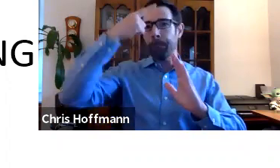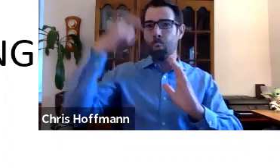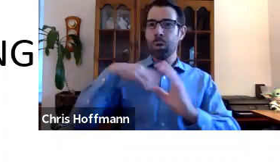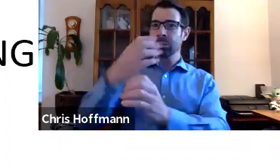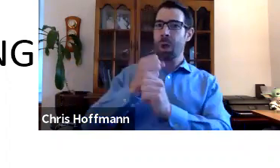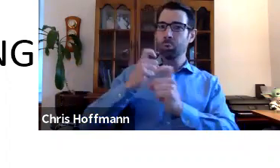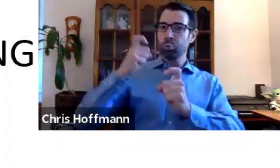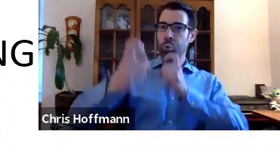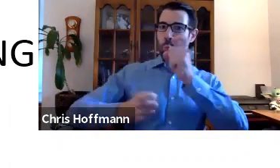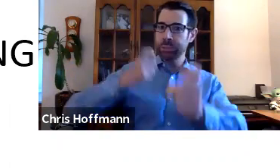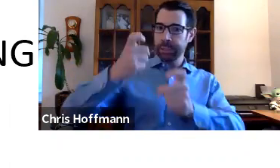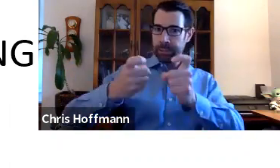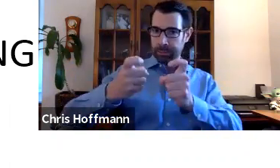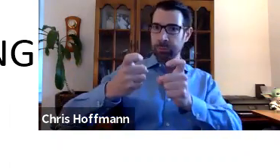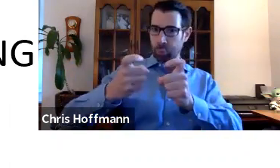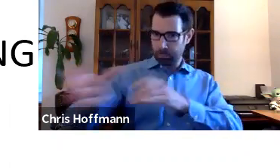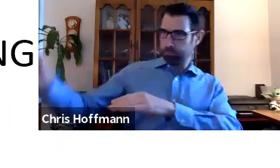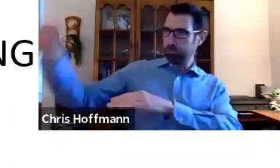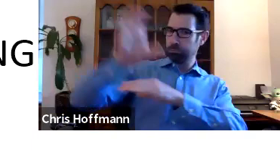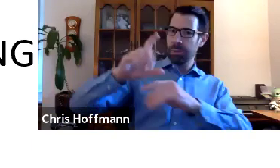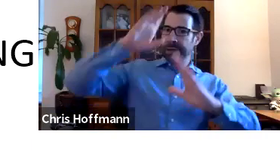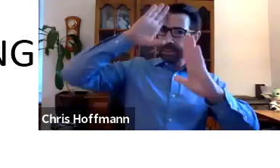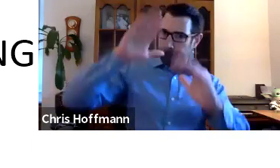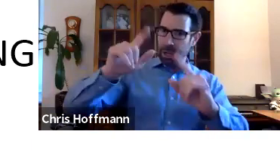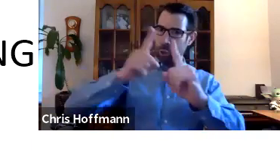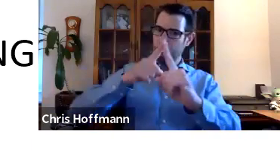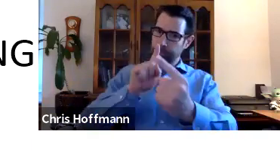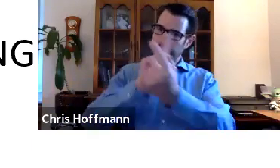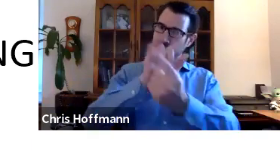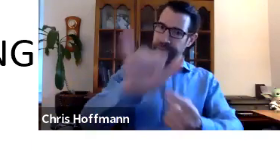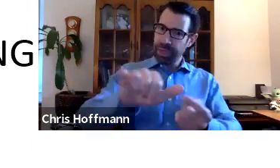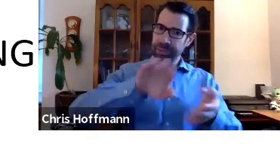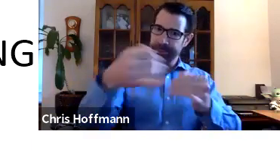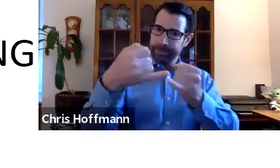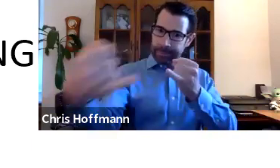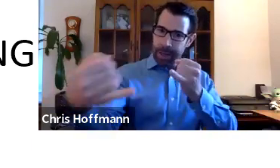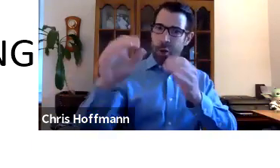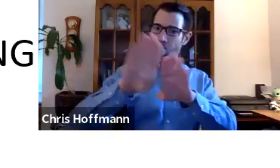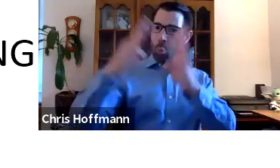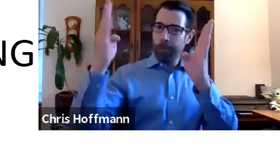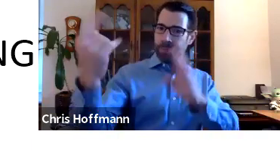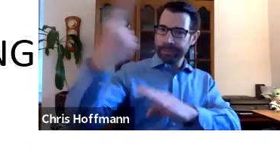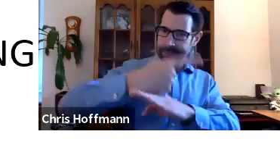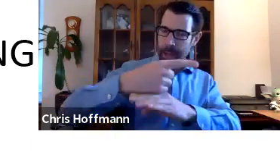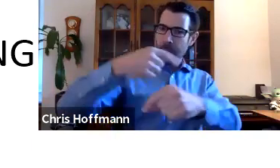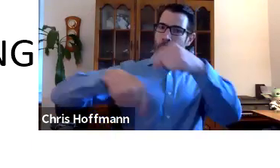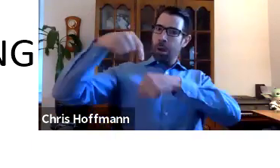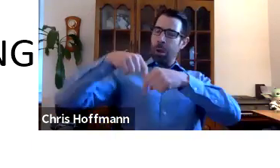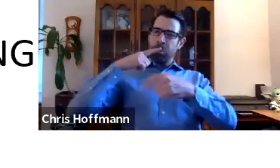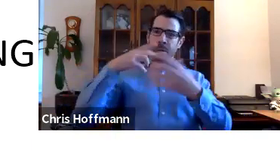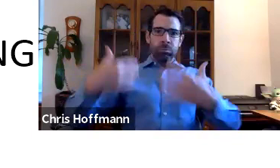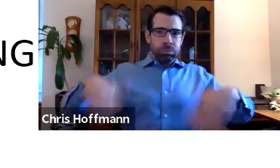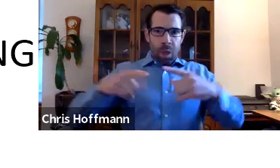And this was the fast track project because what happened was we got donations which then